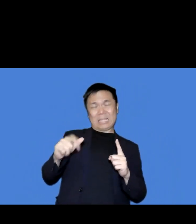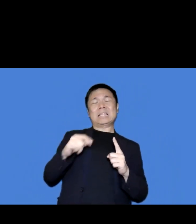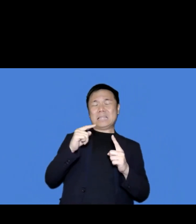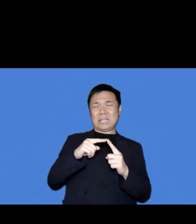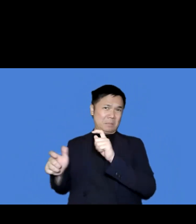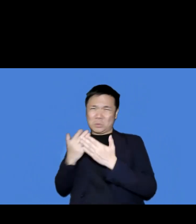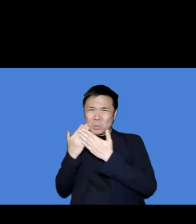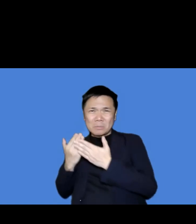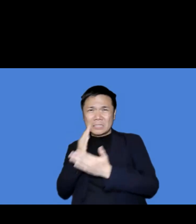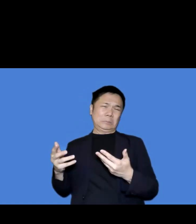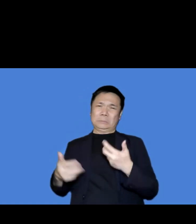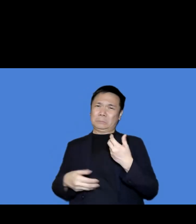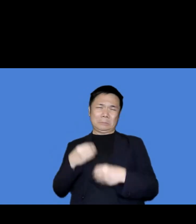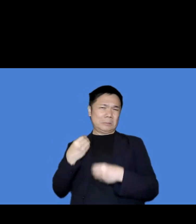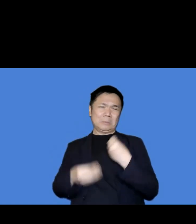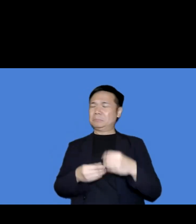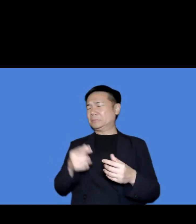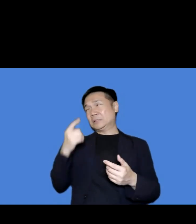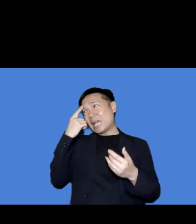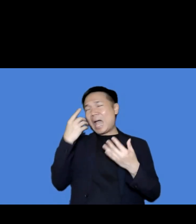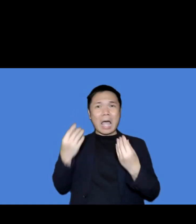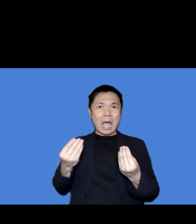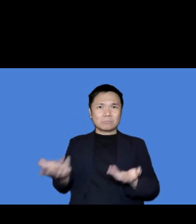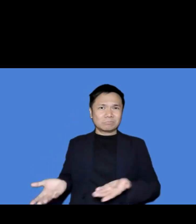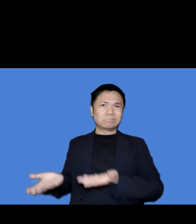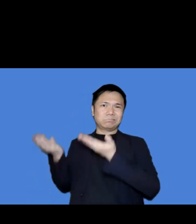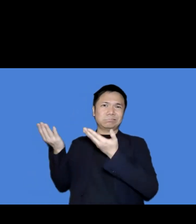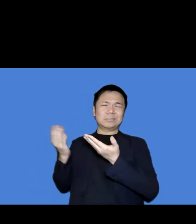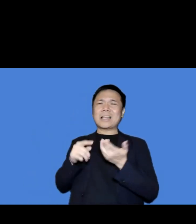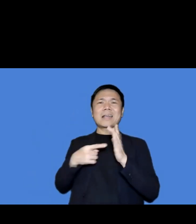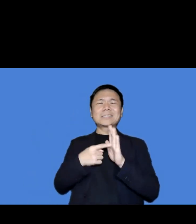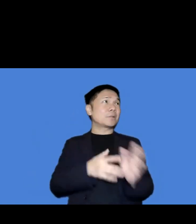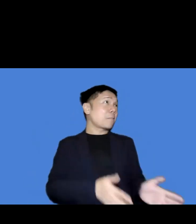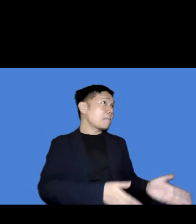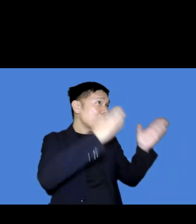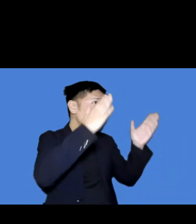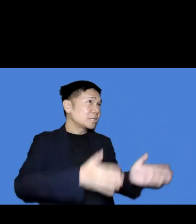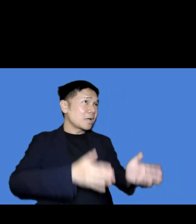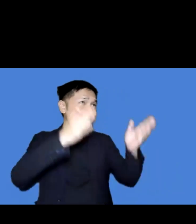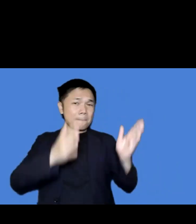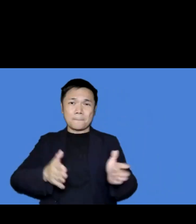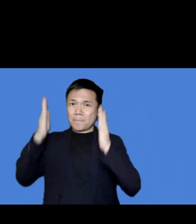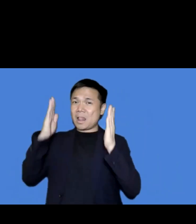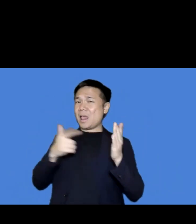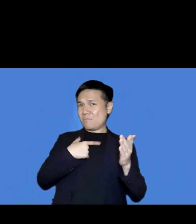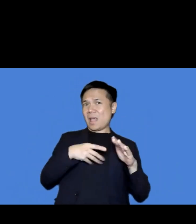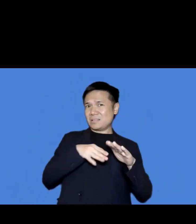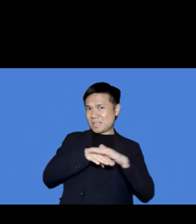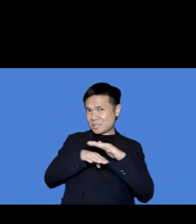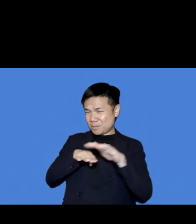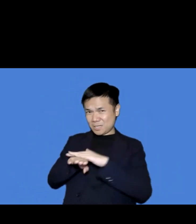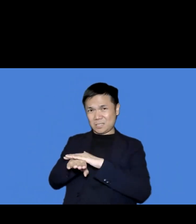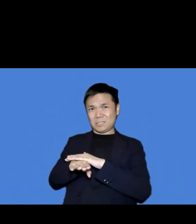with disabilities, but much more needed to be done. The infrastructure improvements and accessibility measures are